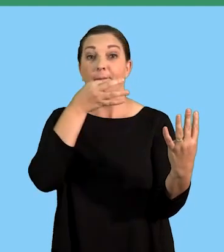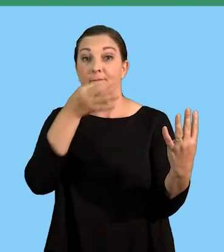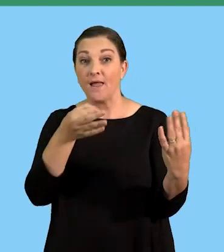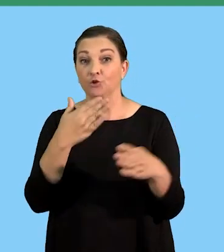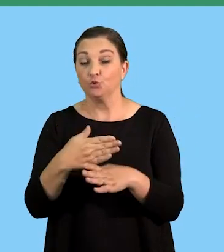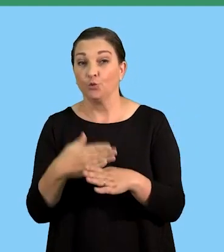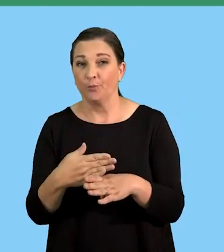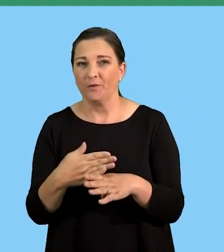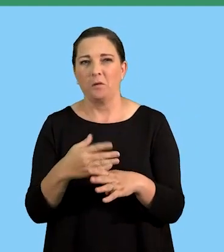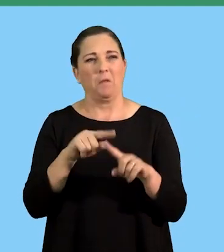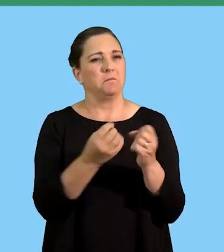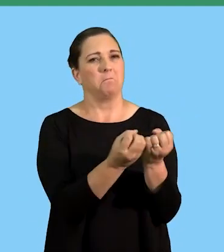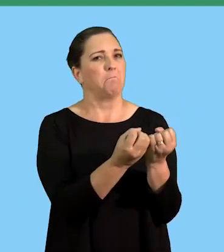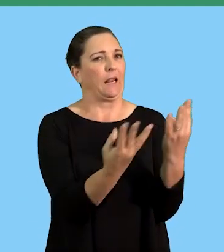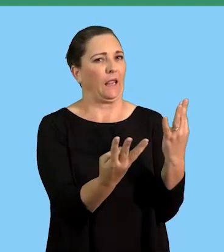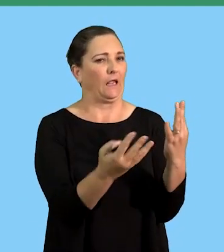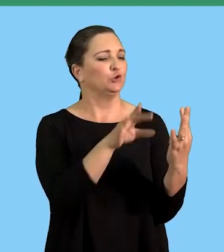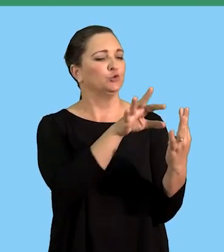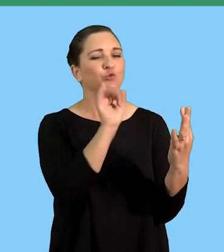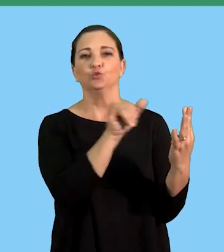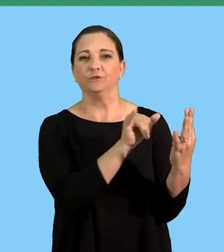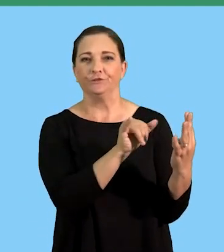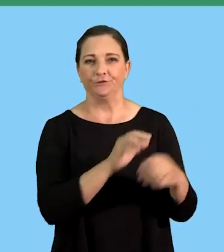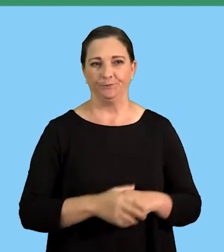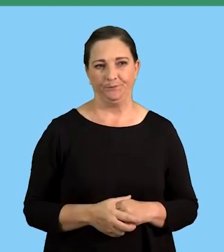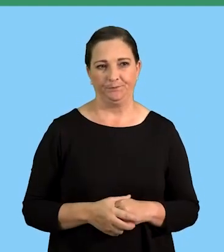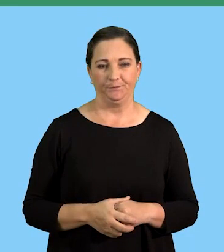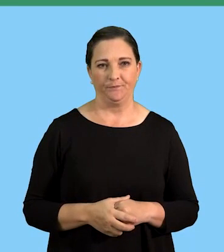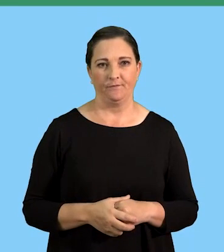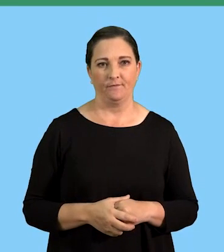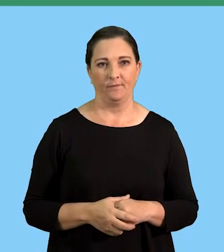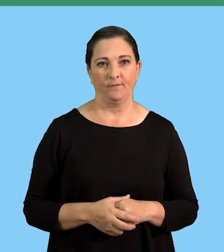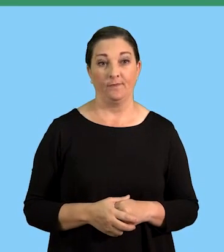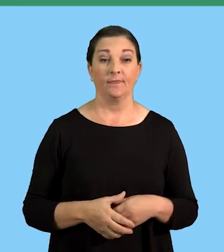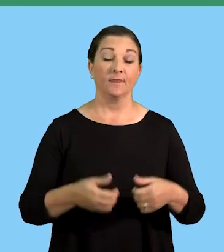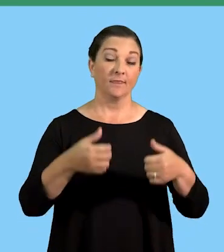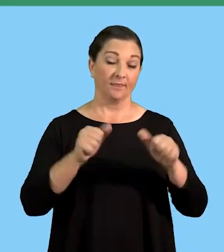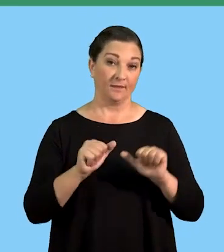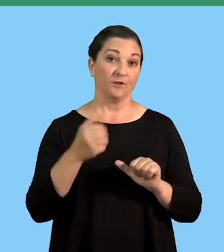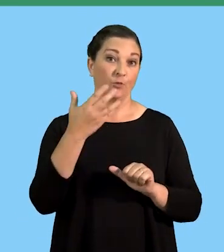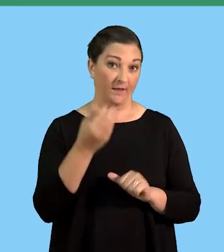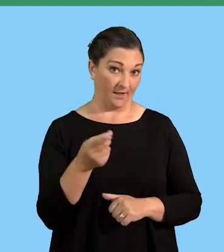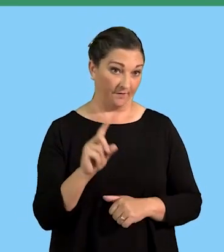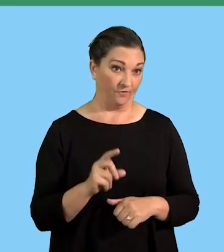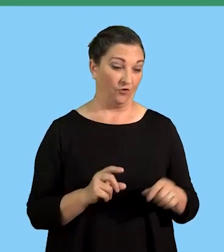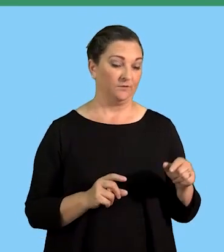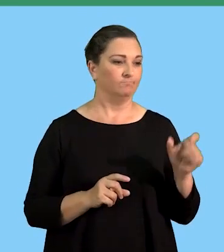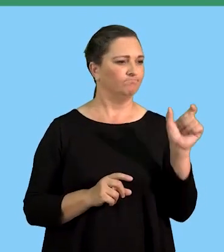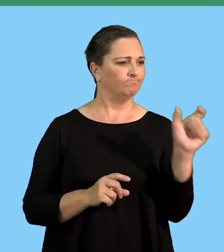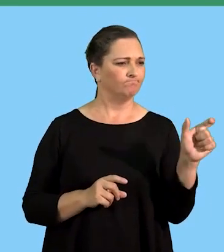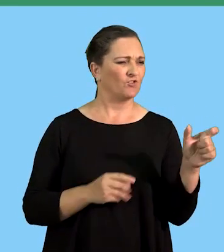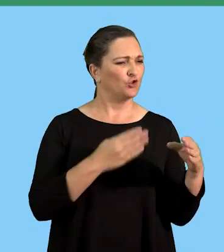terms, from many applicants. We also have what we call a job